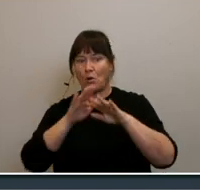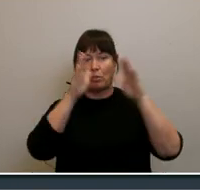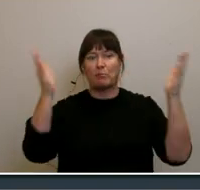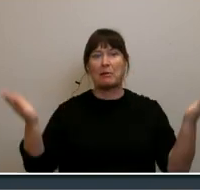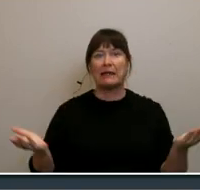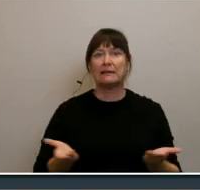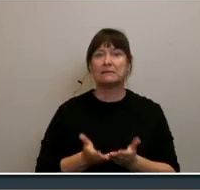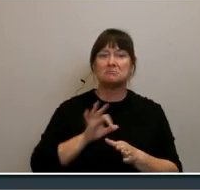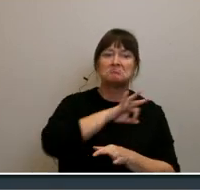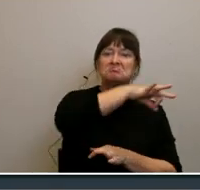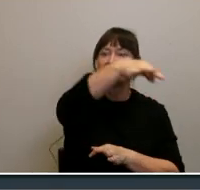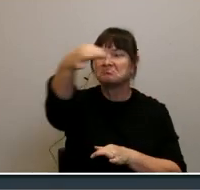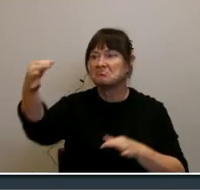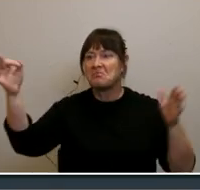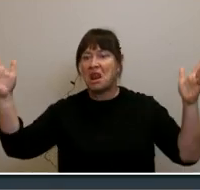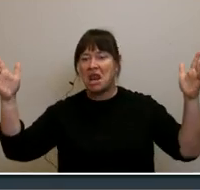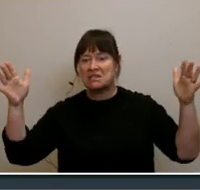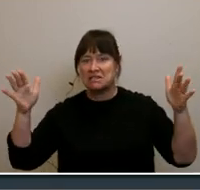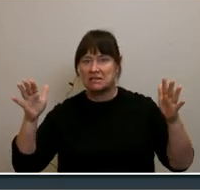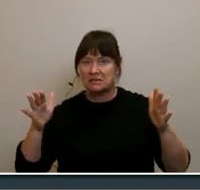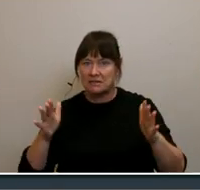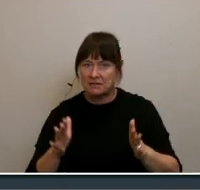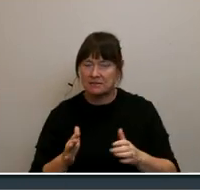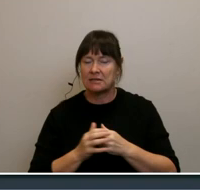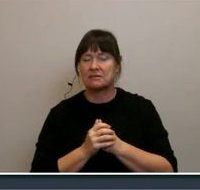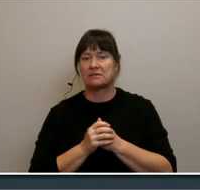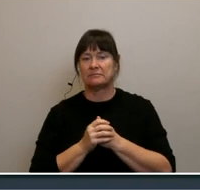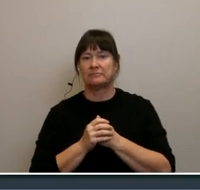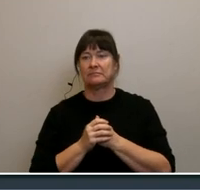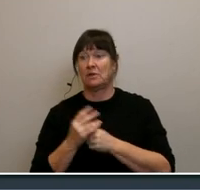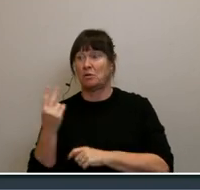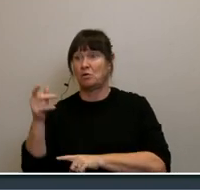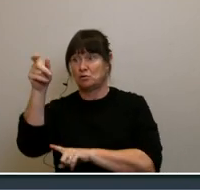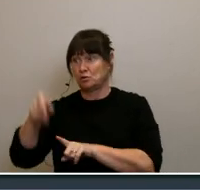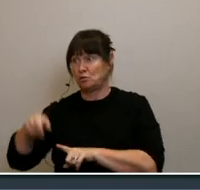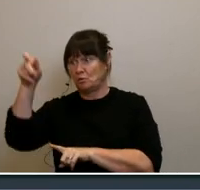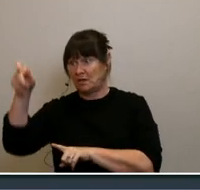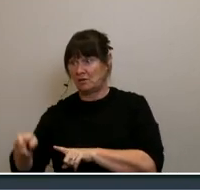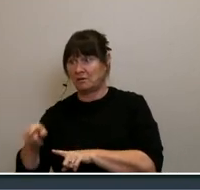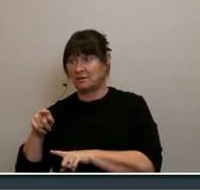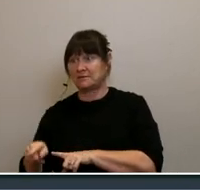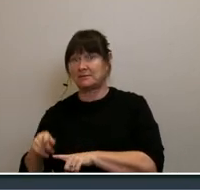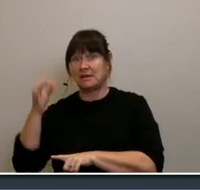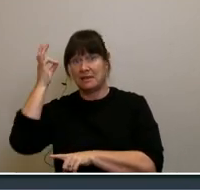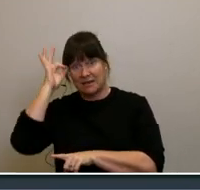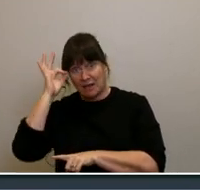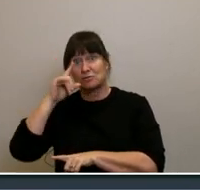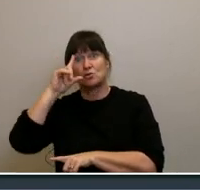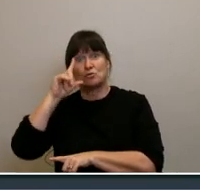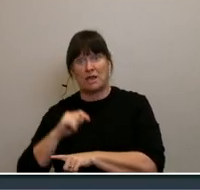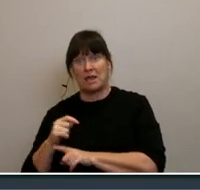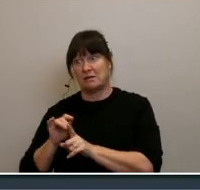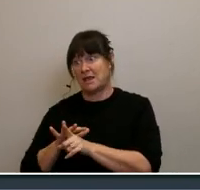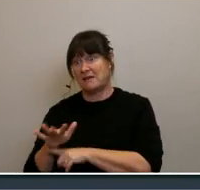very telling decrease, decade by decade. And those two areas are matters which council can exercise